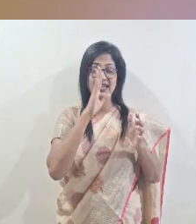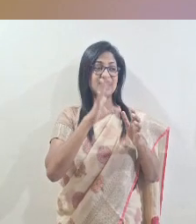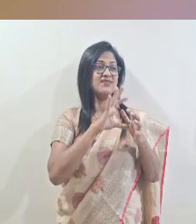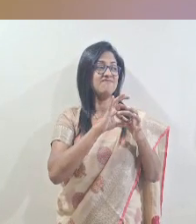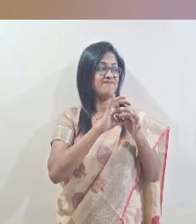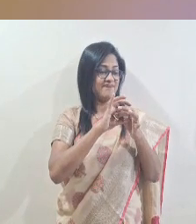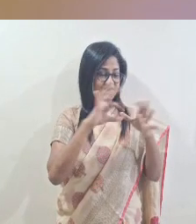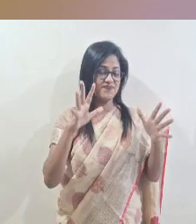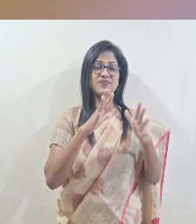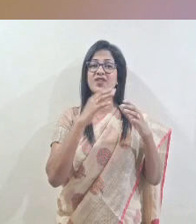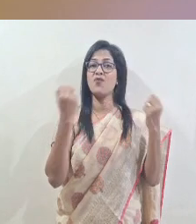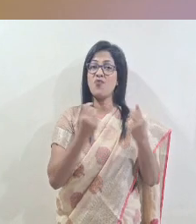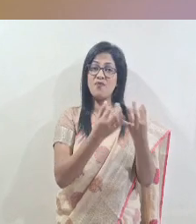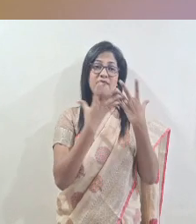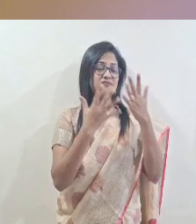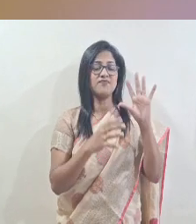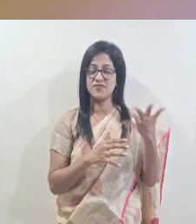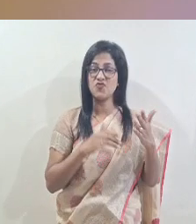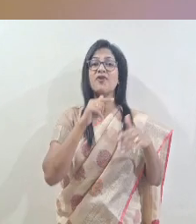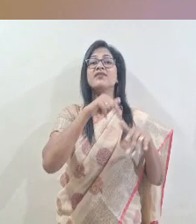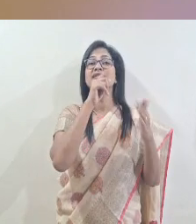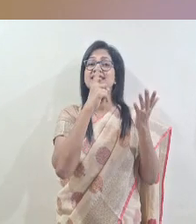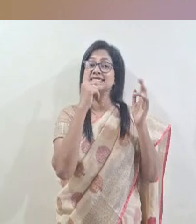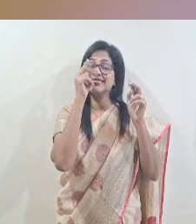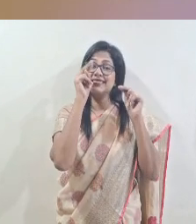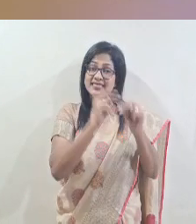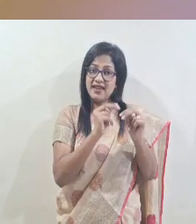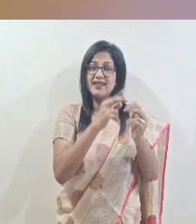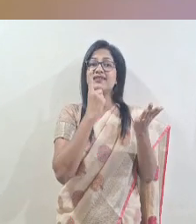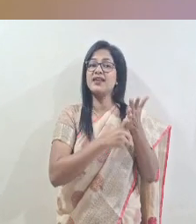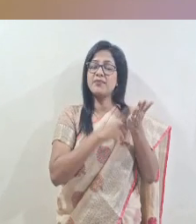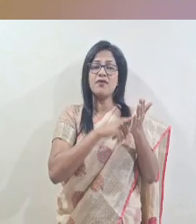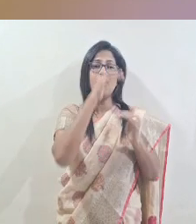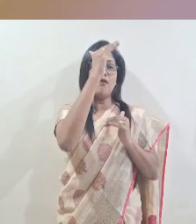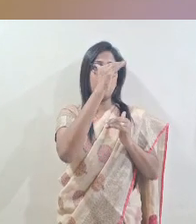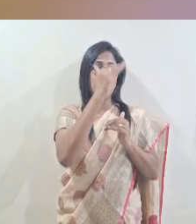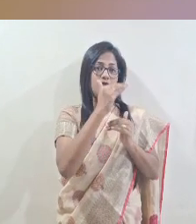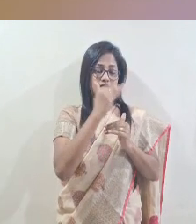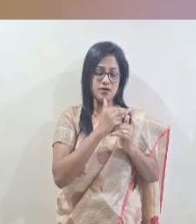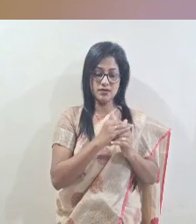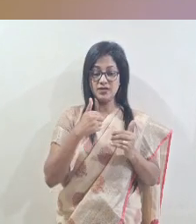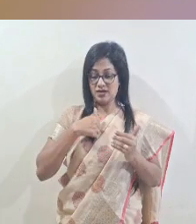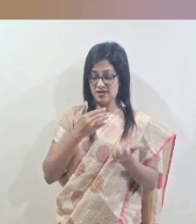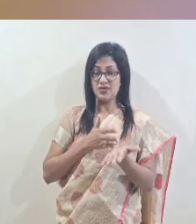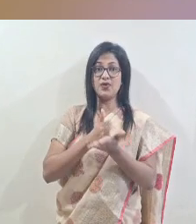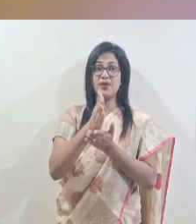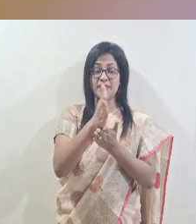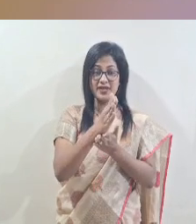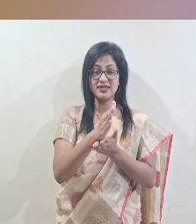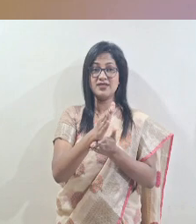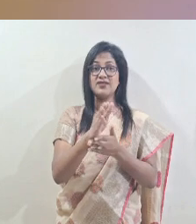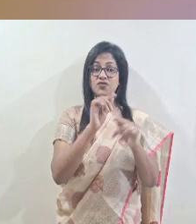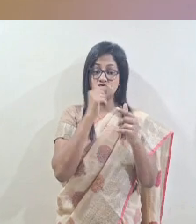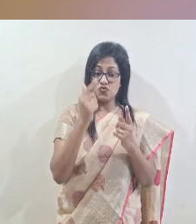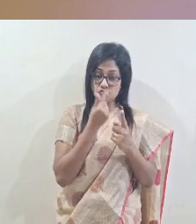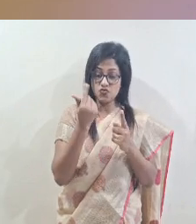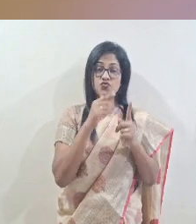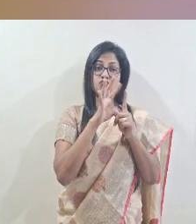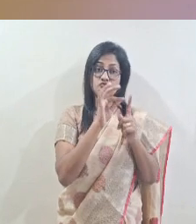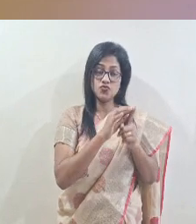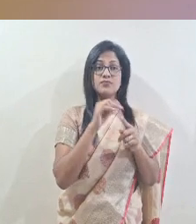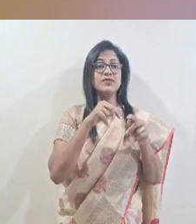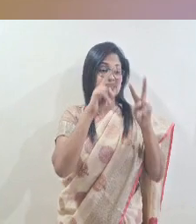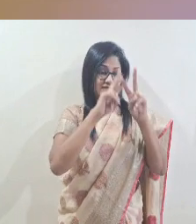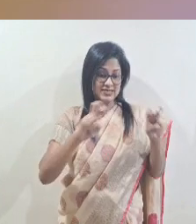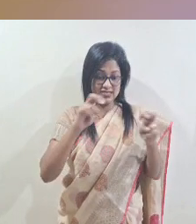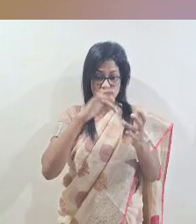and its demand is declining over the years. To implement our methodology, we have selected the study